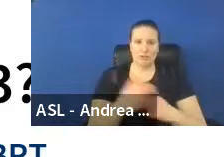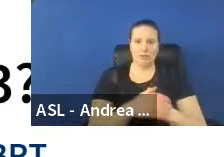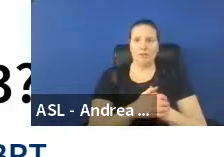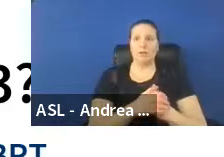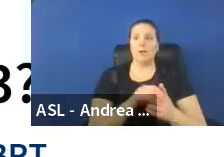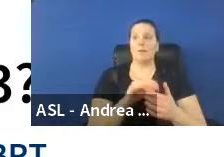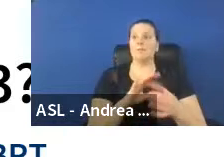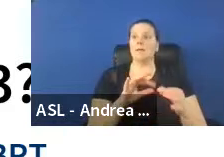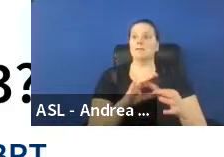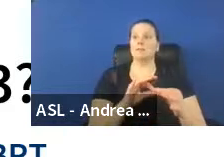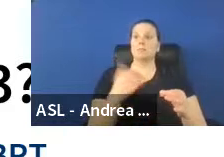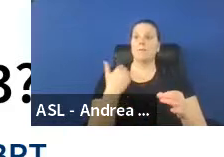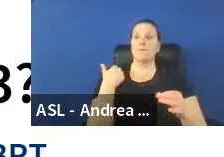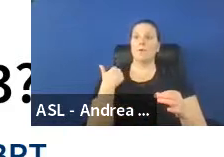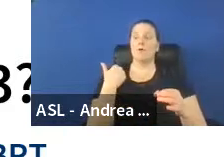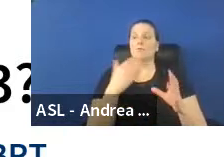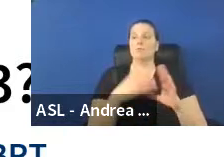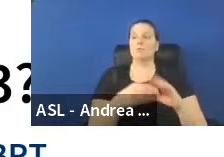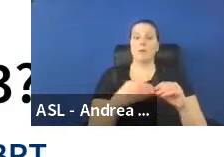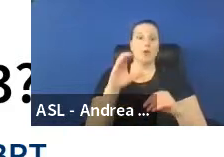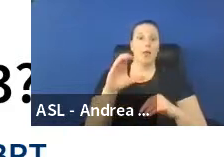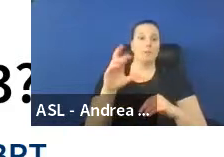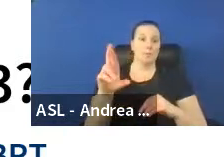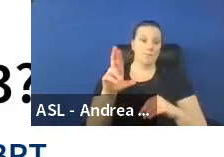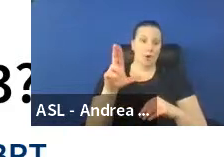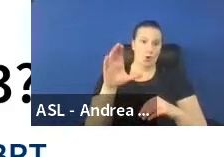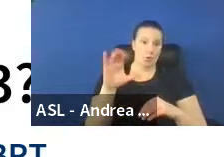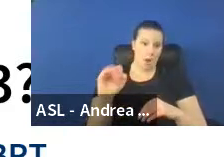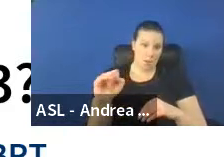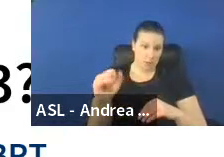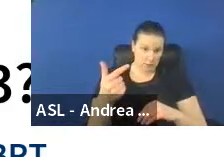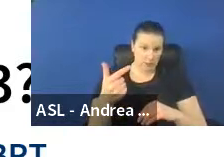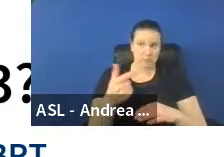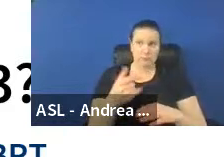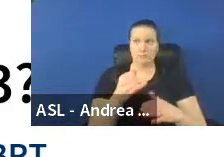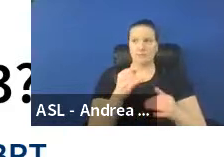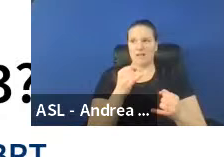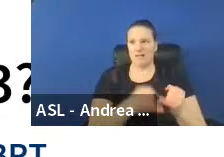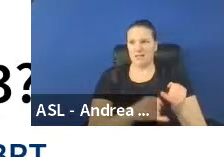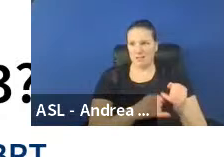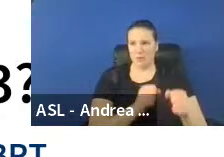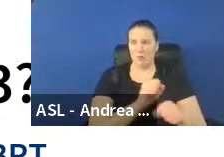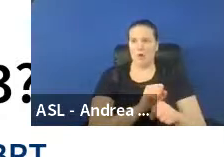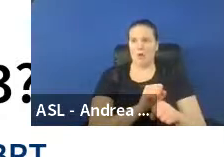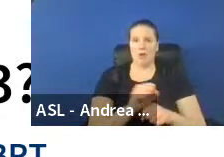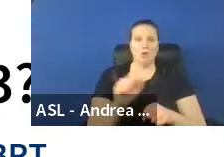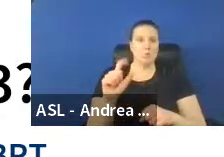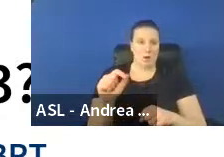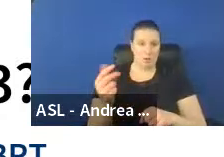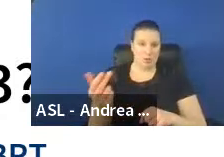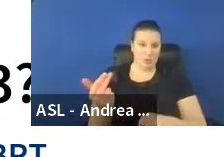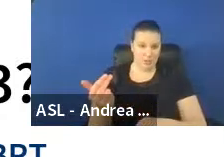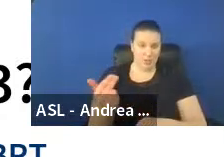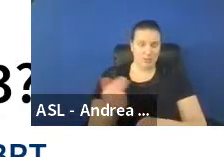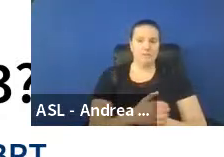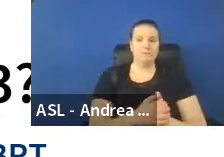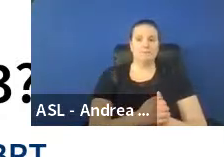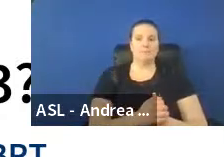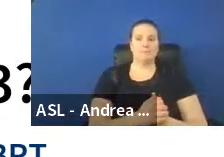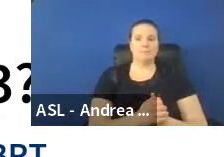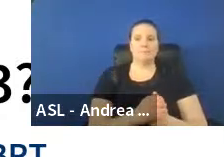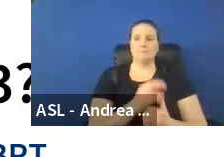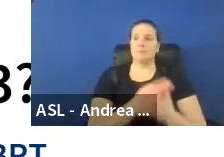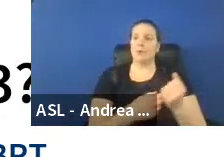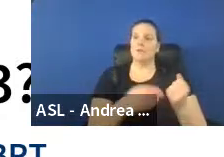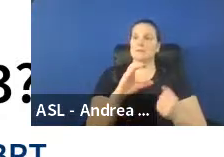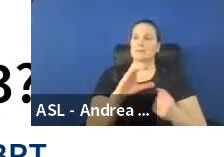previous program, which was called the Columbia River Crossing, ended its work in 2013. And both